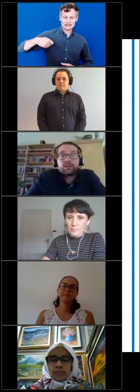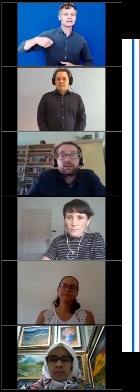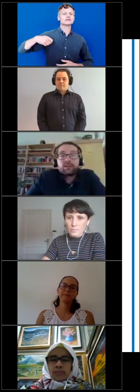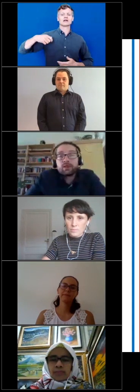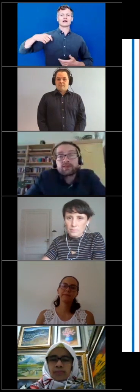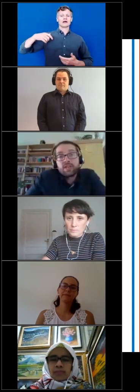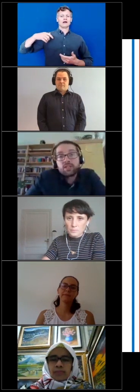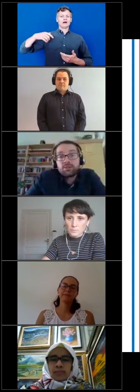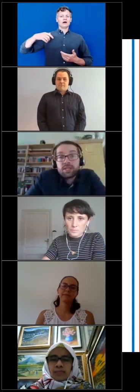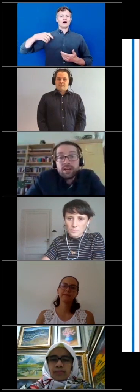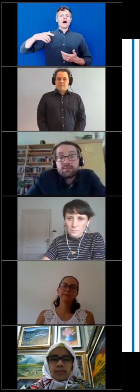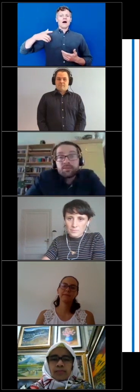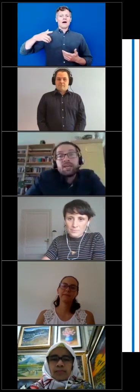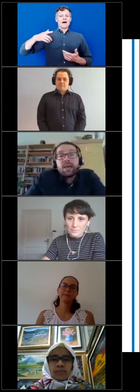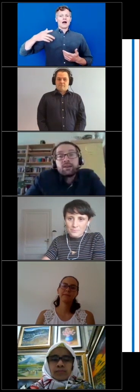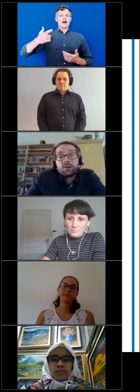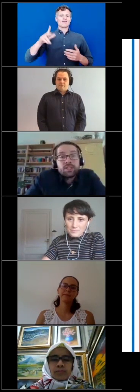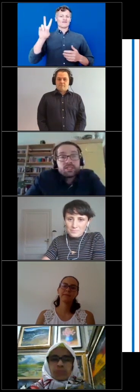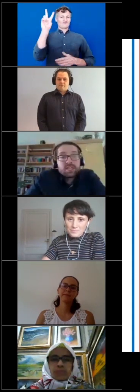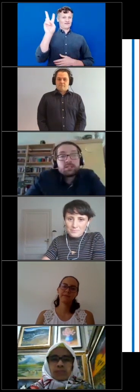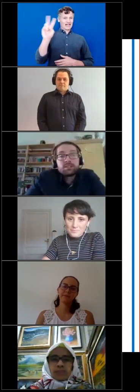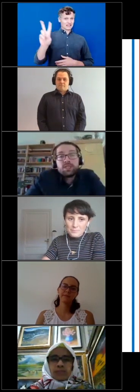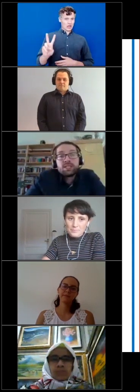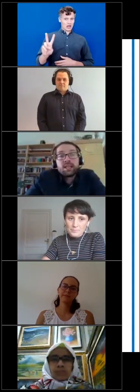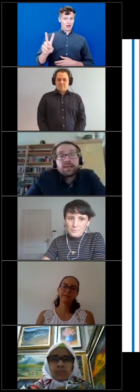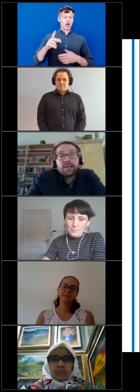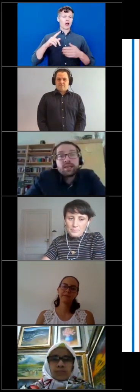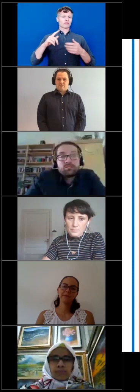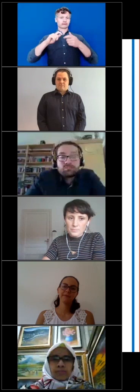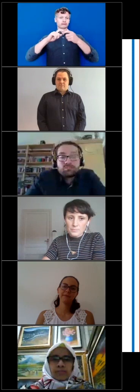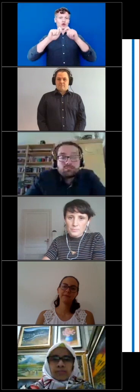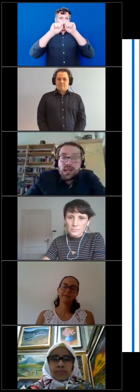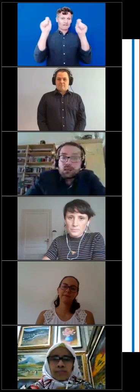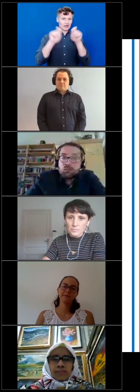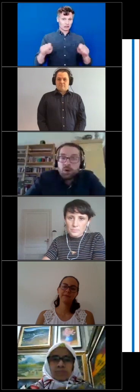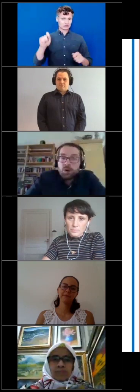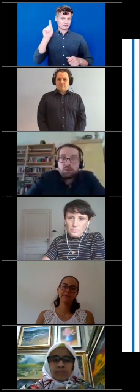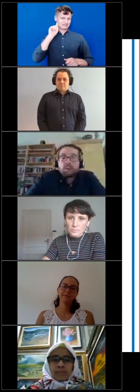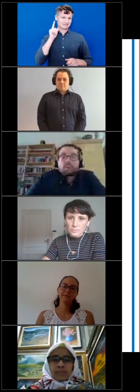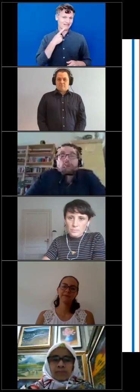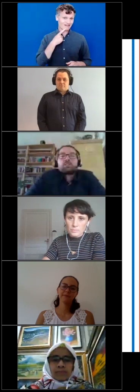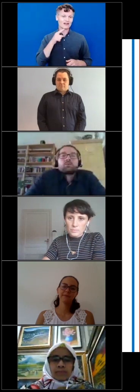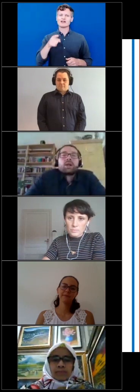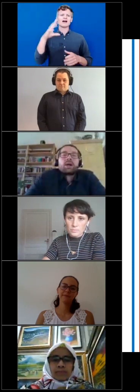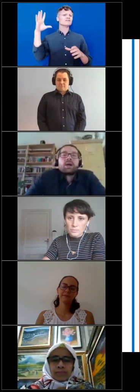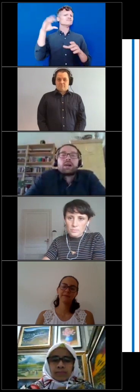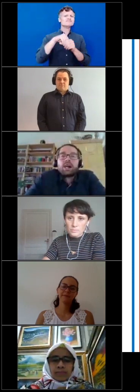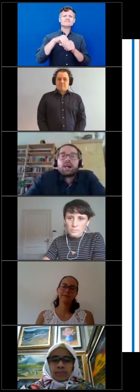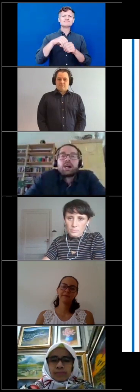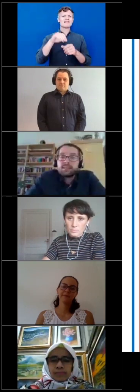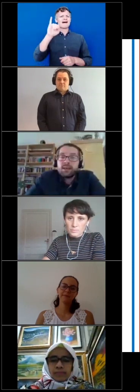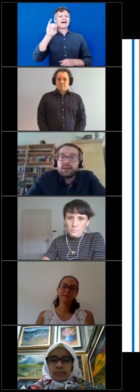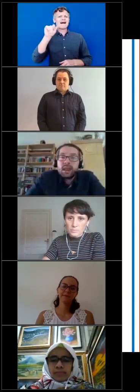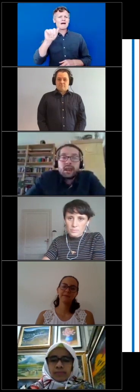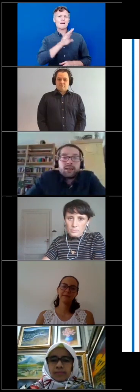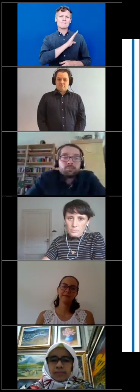directors of the World Federation of the Deaf and of the International Disability Alliance. And among the many things and positions Juan Angel held in